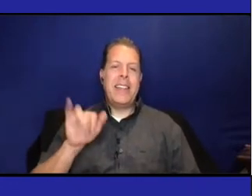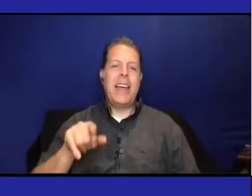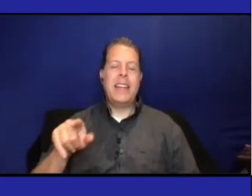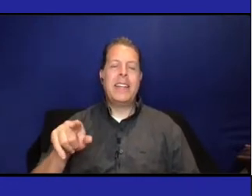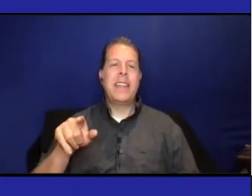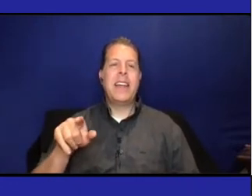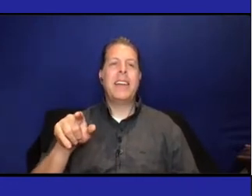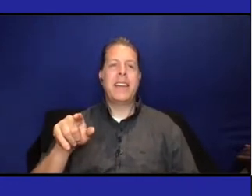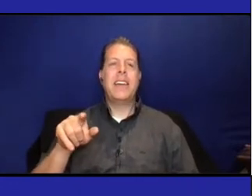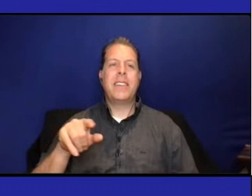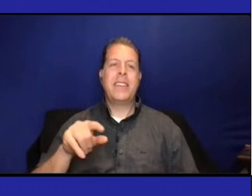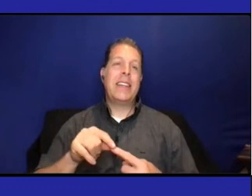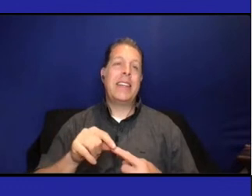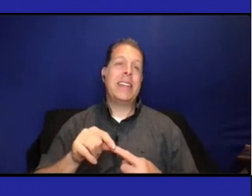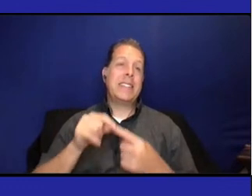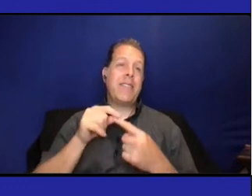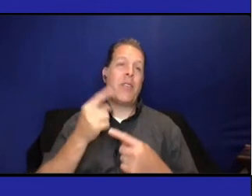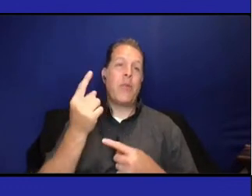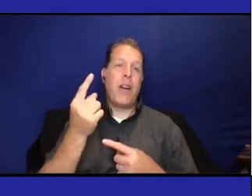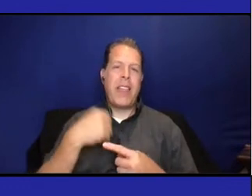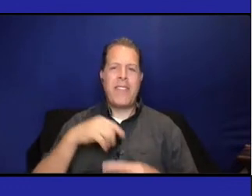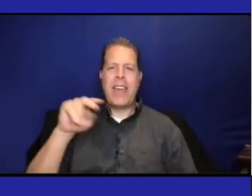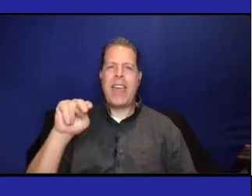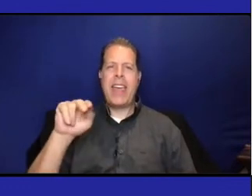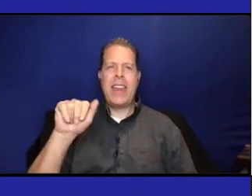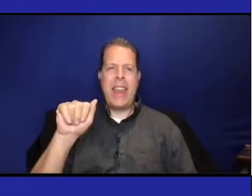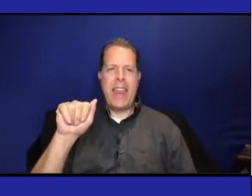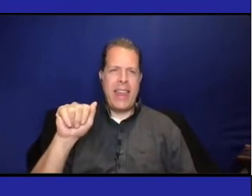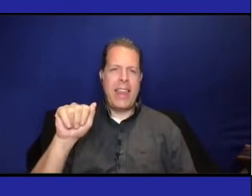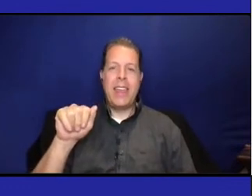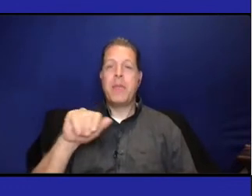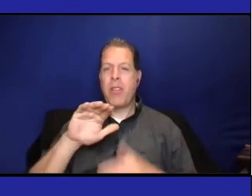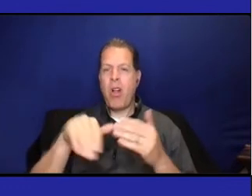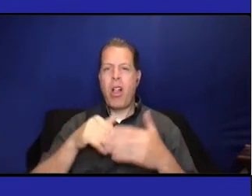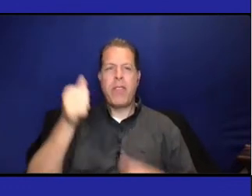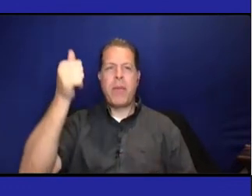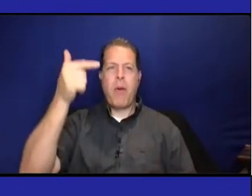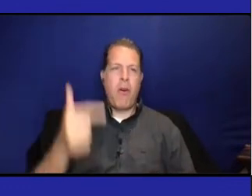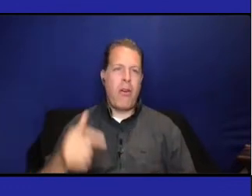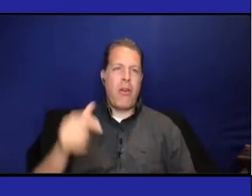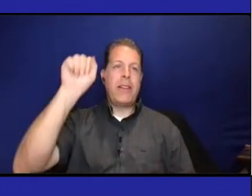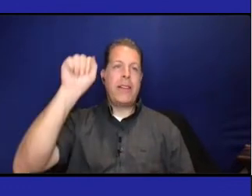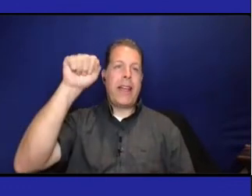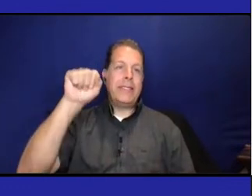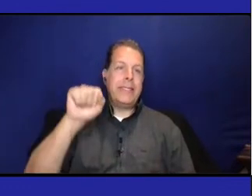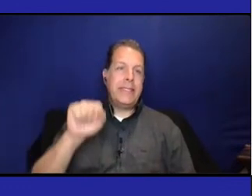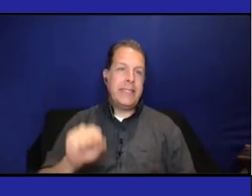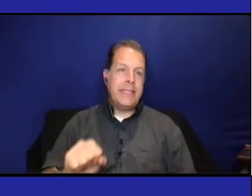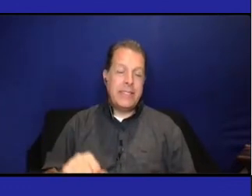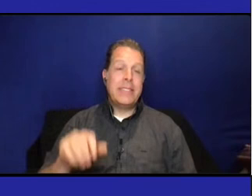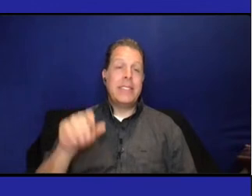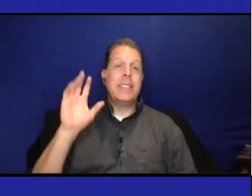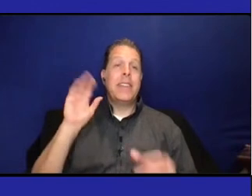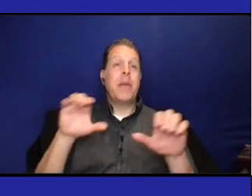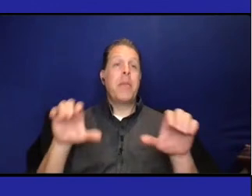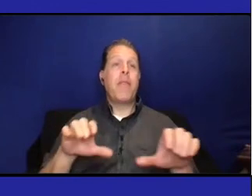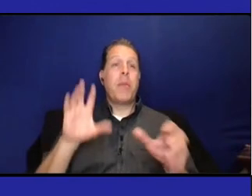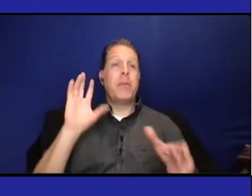except for one, there was an NA. But all the rest were yeses, and the performance overall was